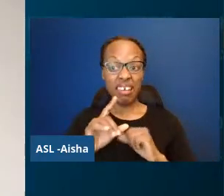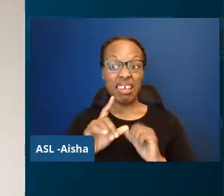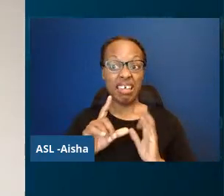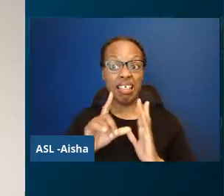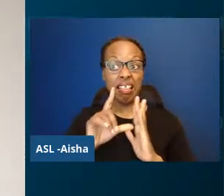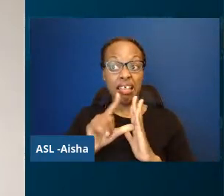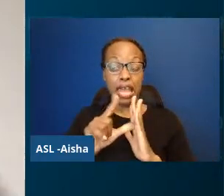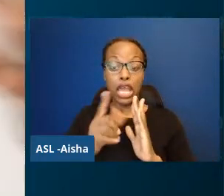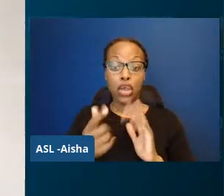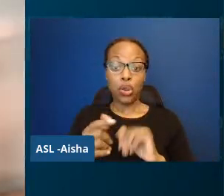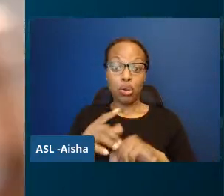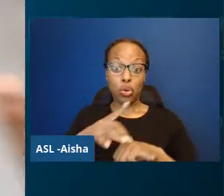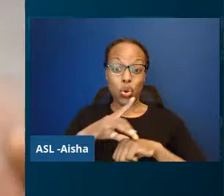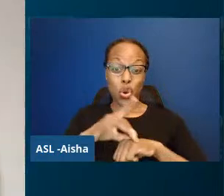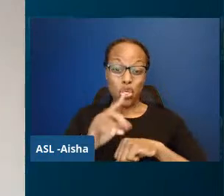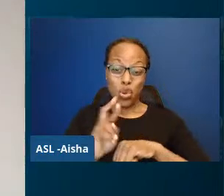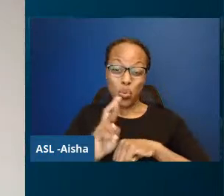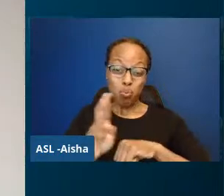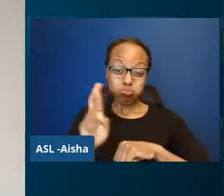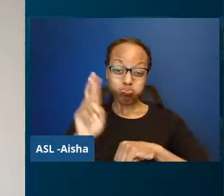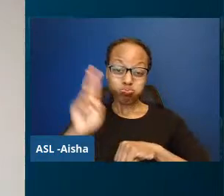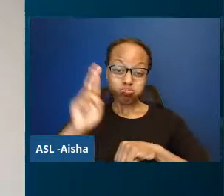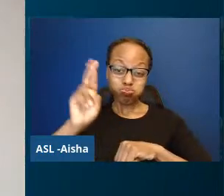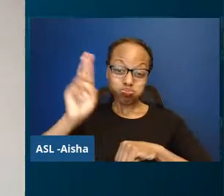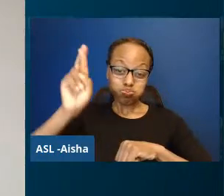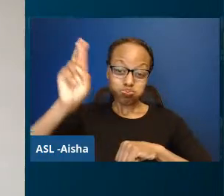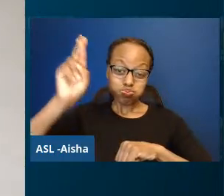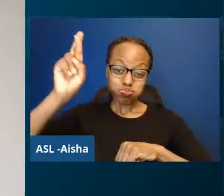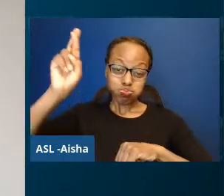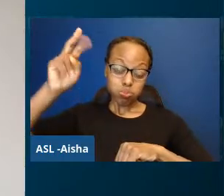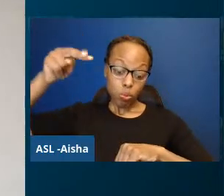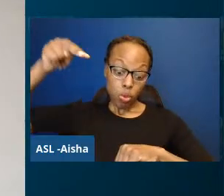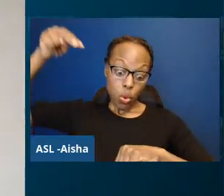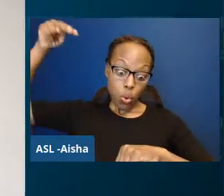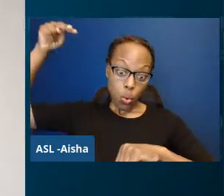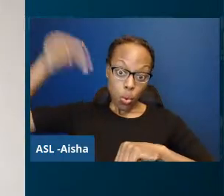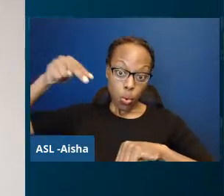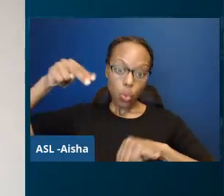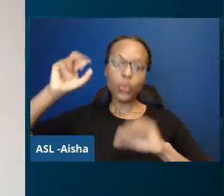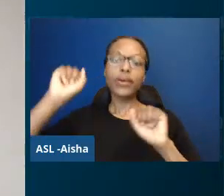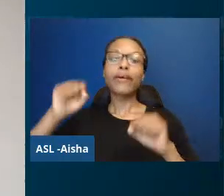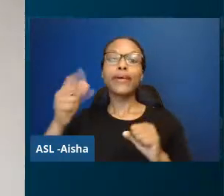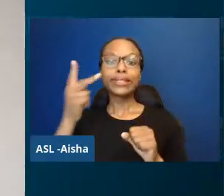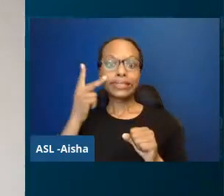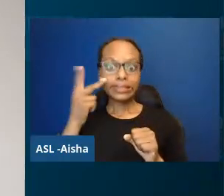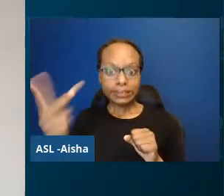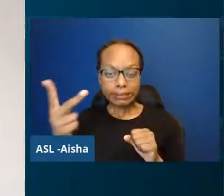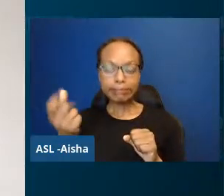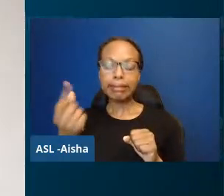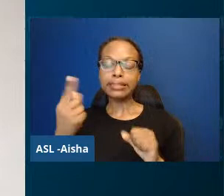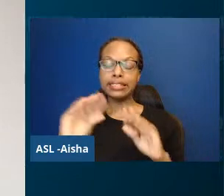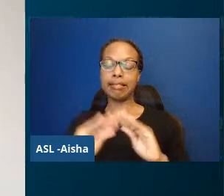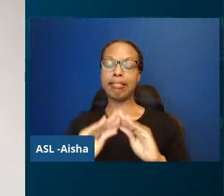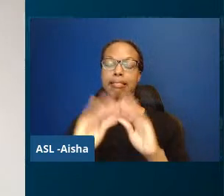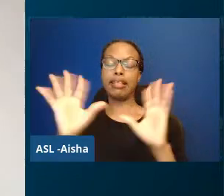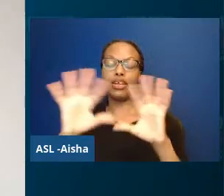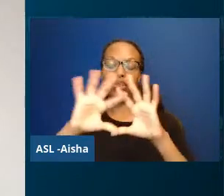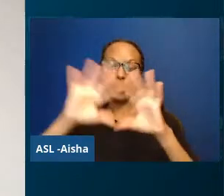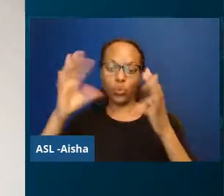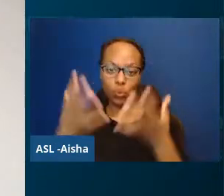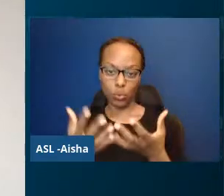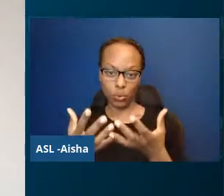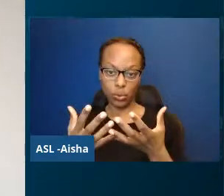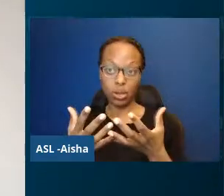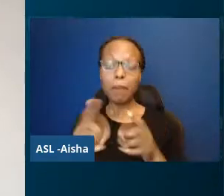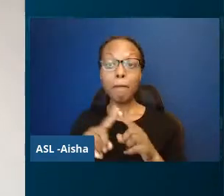our planet that we truly got to understand what our world looked like, right? But it all started by us looking up at the stars. So that's